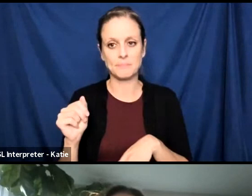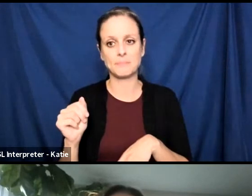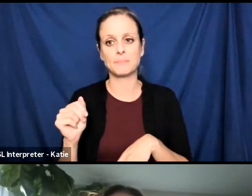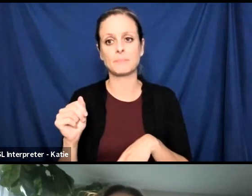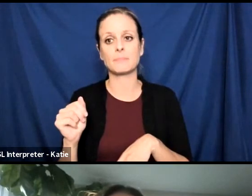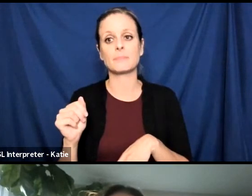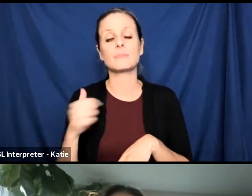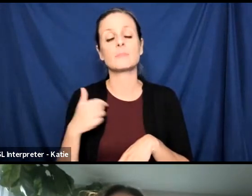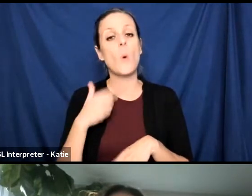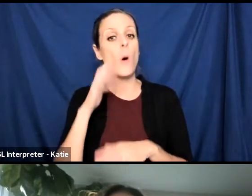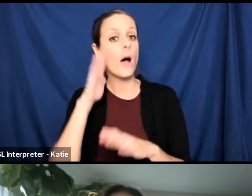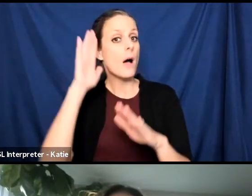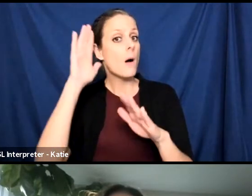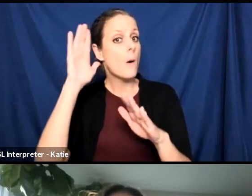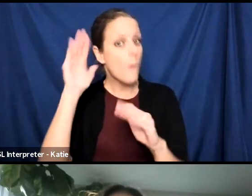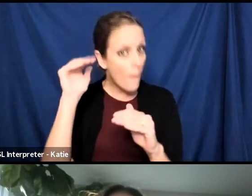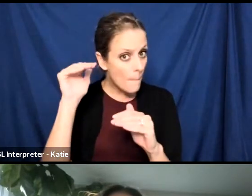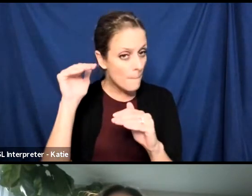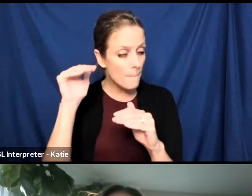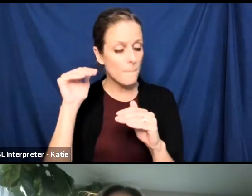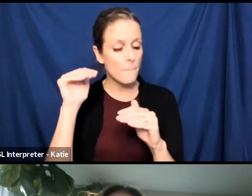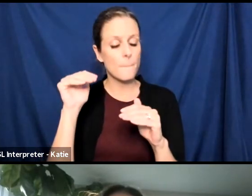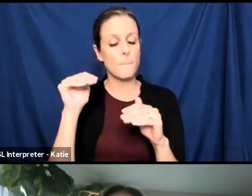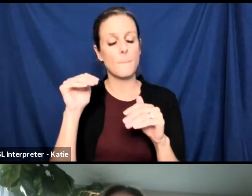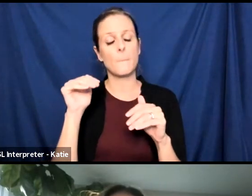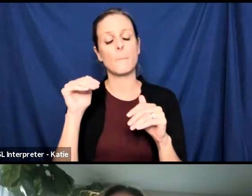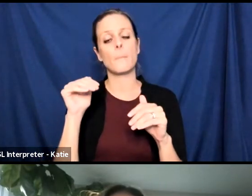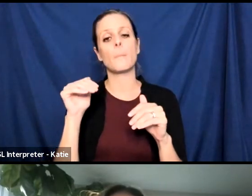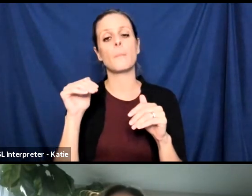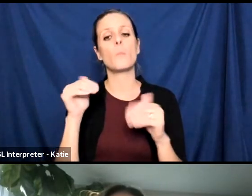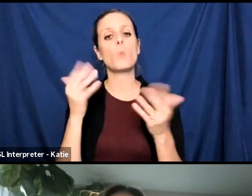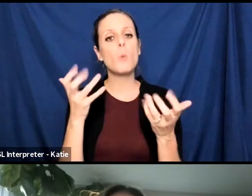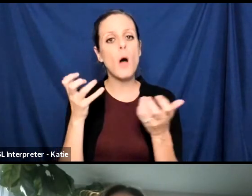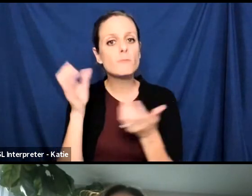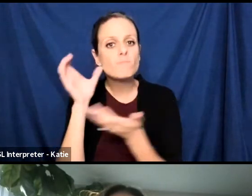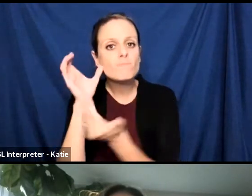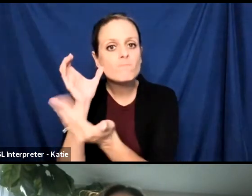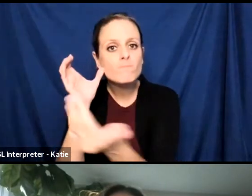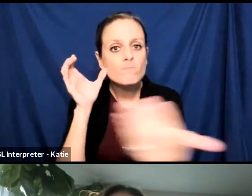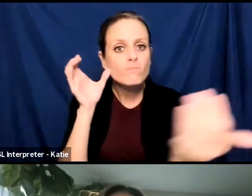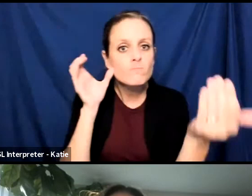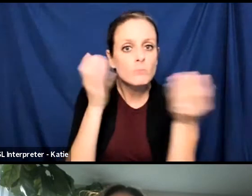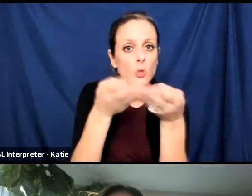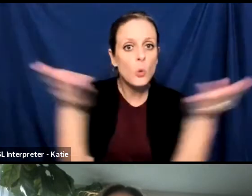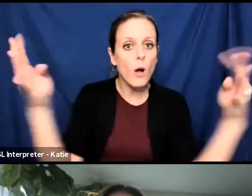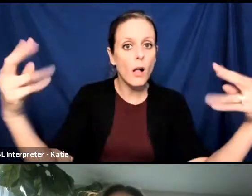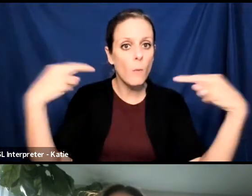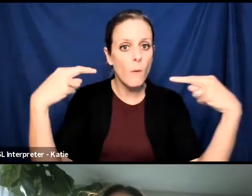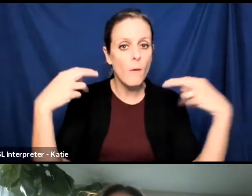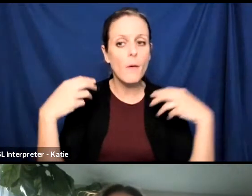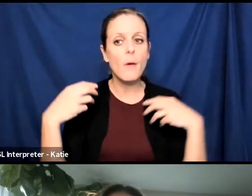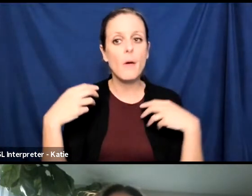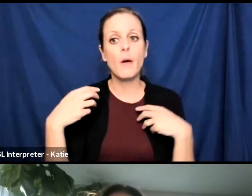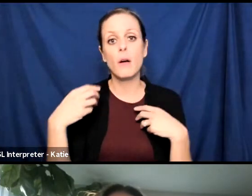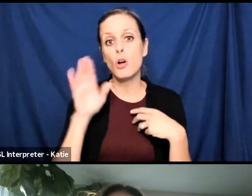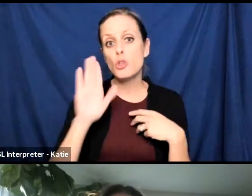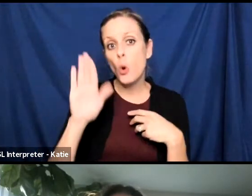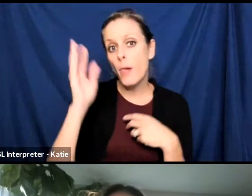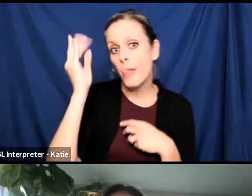hope, what we wanted to do actually is to hear from you all reflections upon